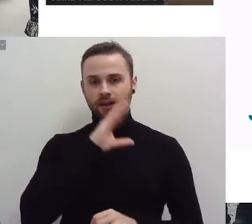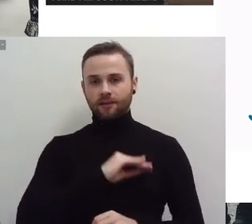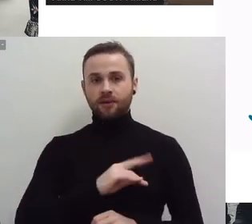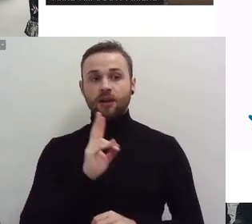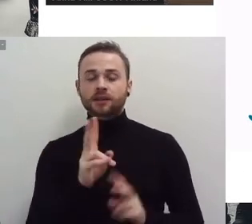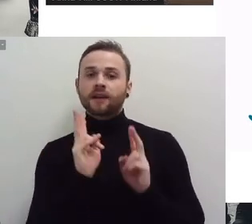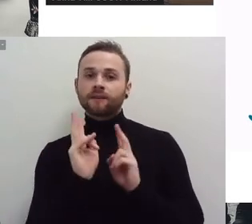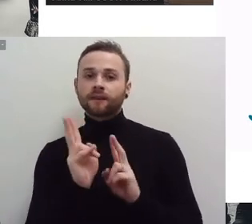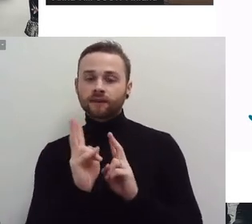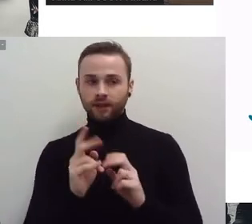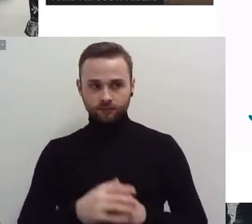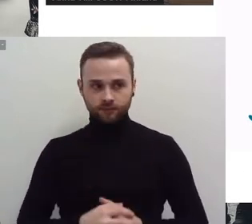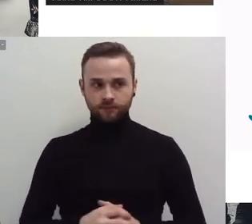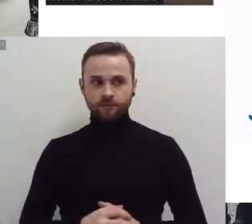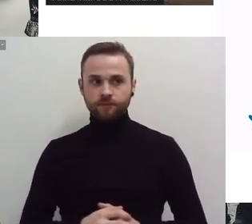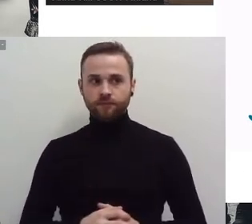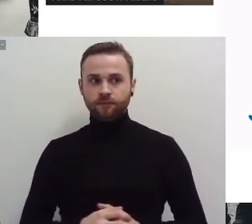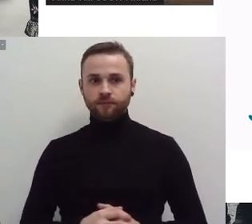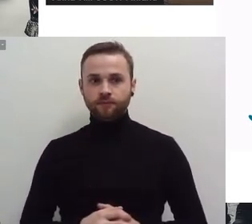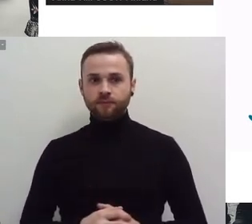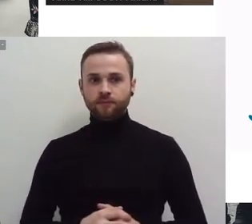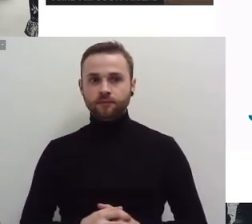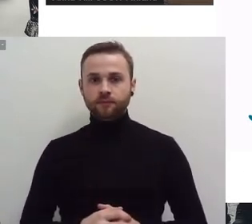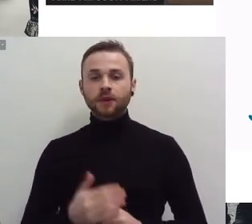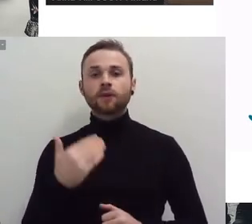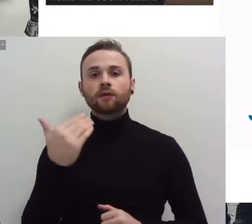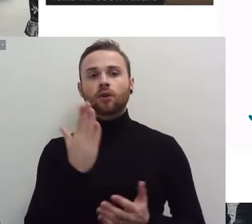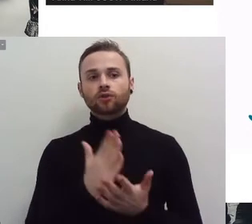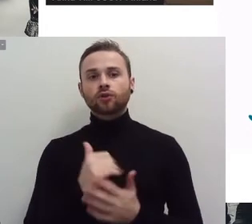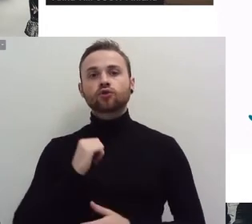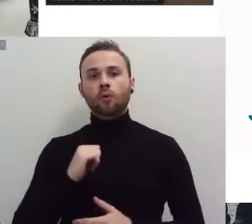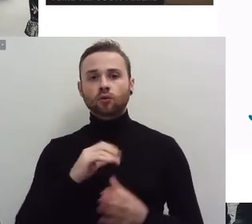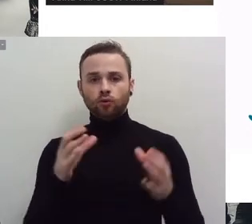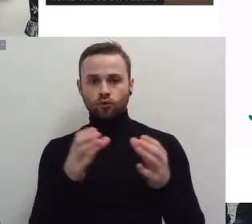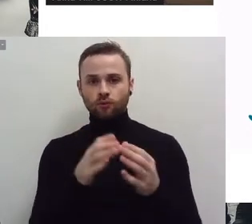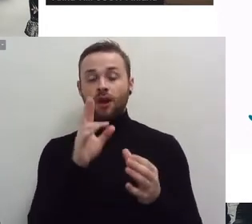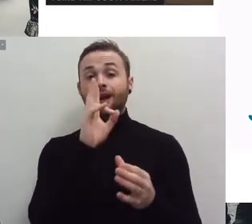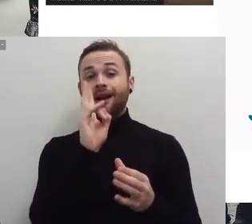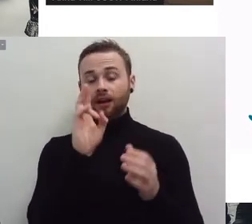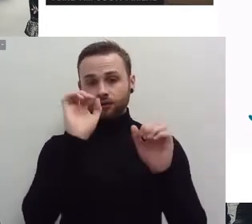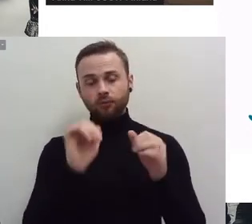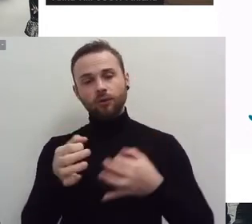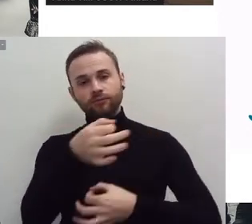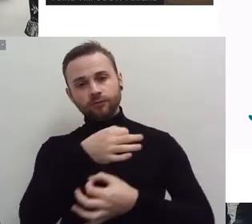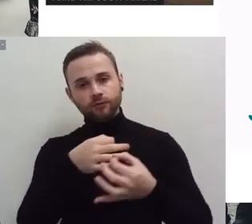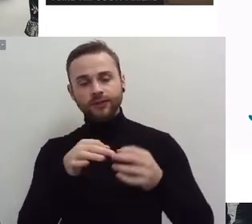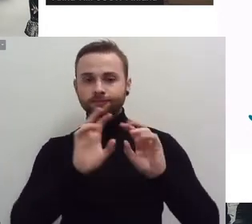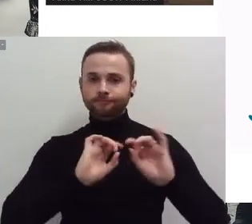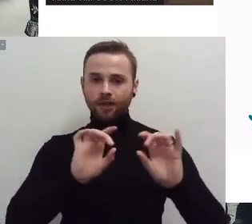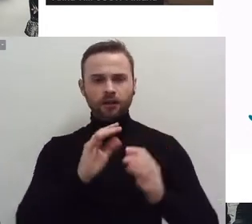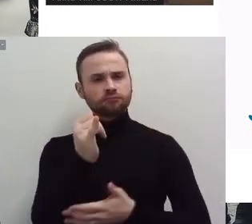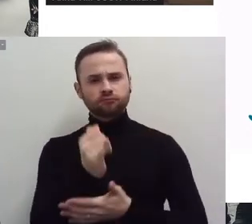discuss about the issues concerning child protection and look for solutions to make the system better.